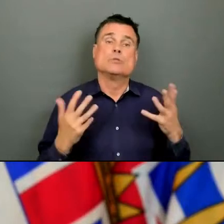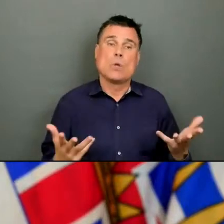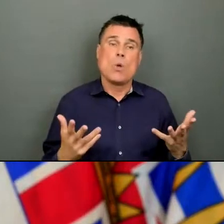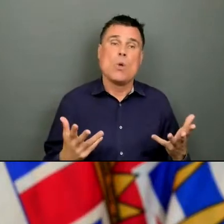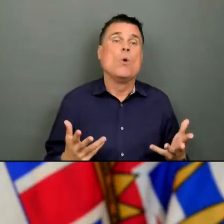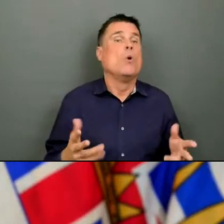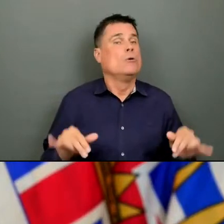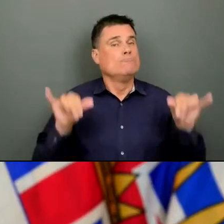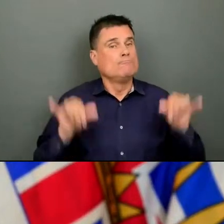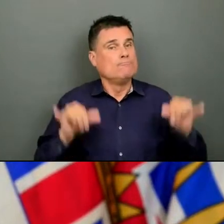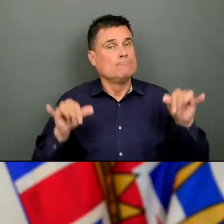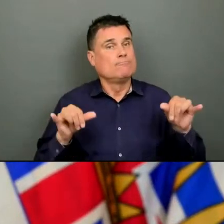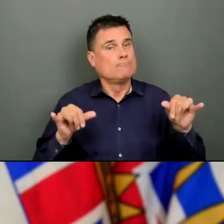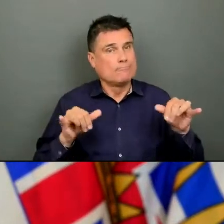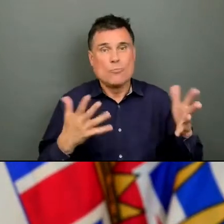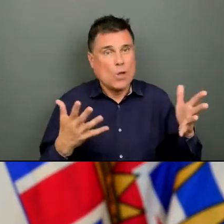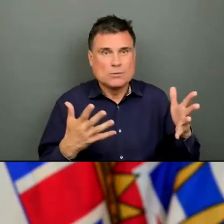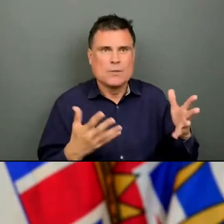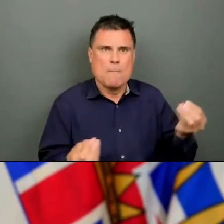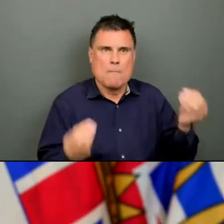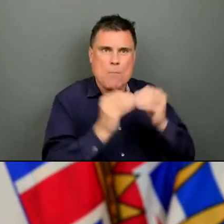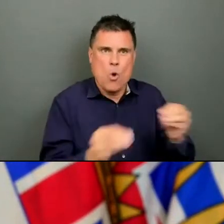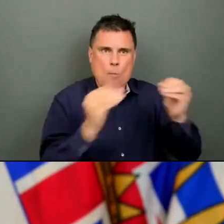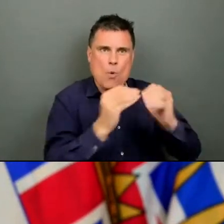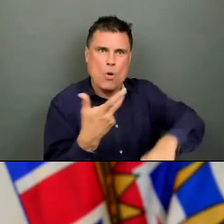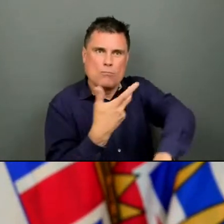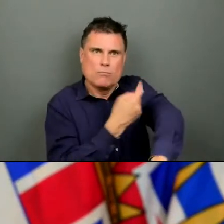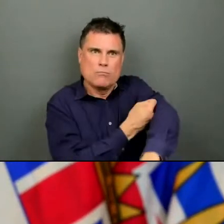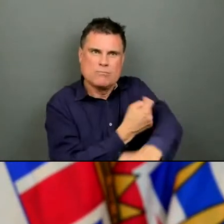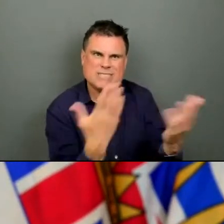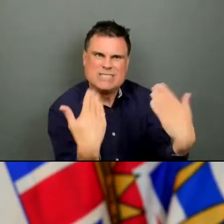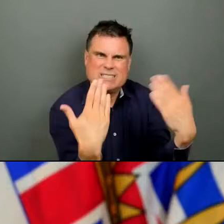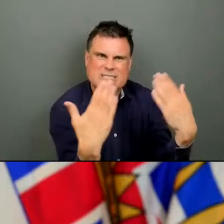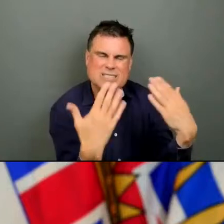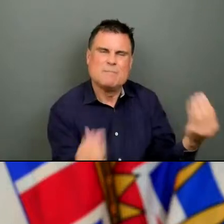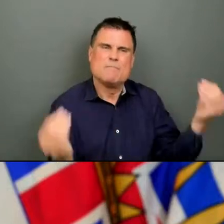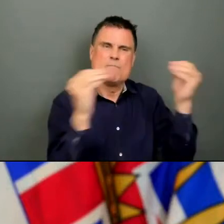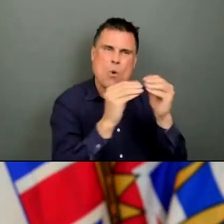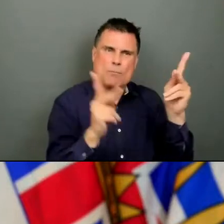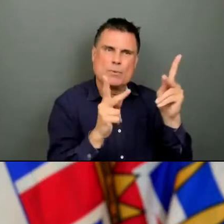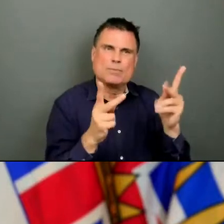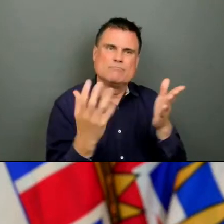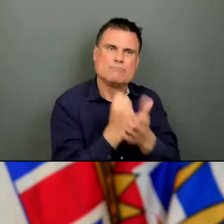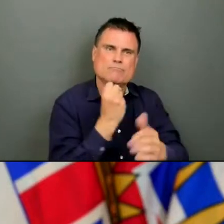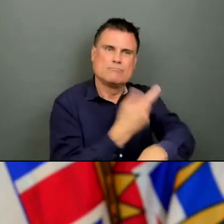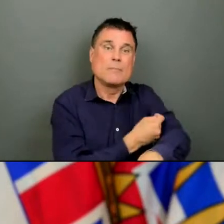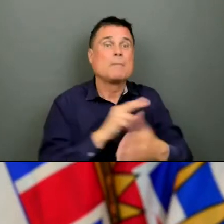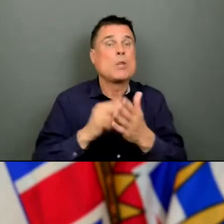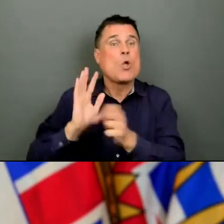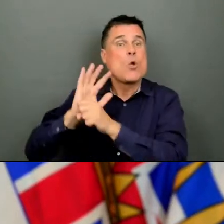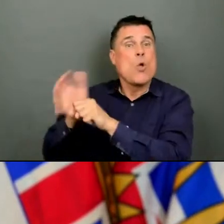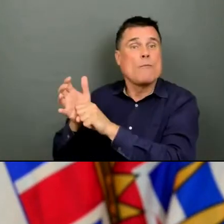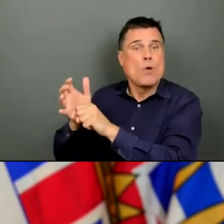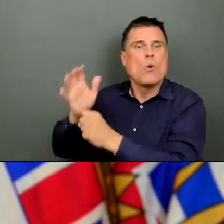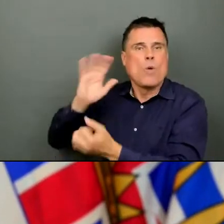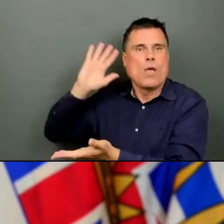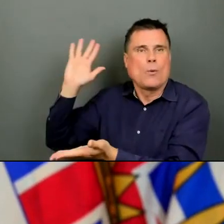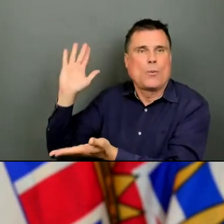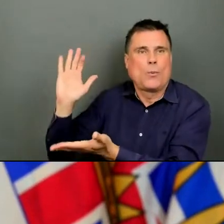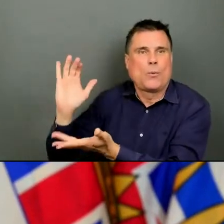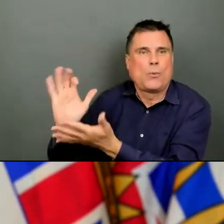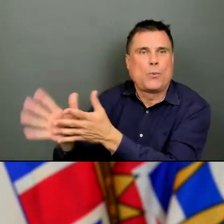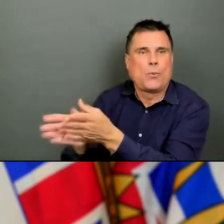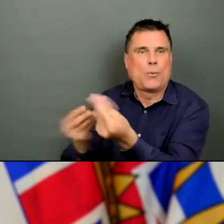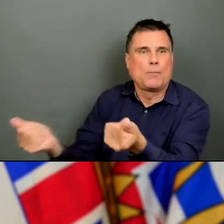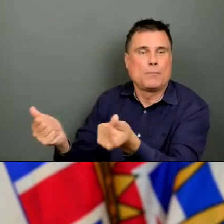our immunizations as high as they can go, and that will help us put the pandemic behind us. The vaccines that we